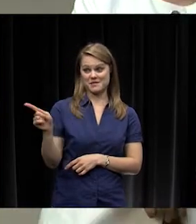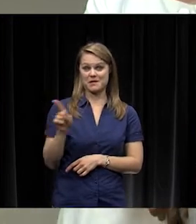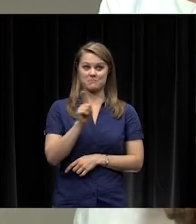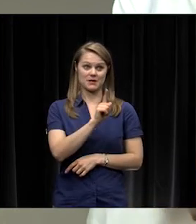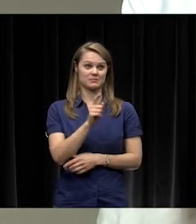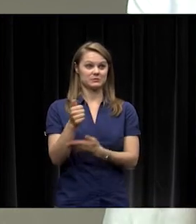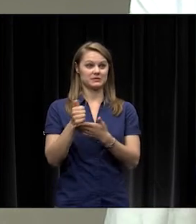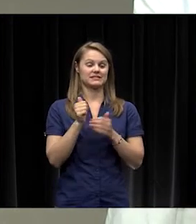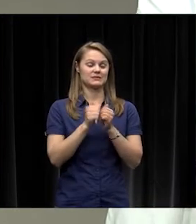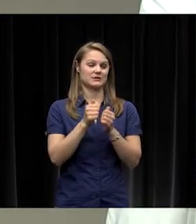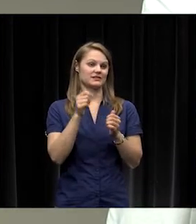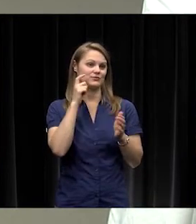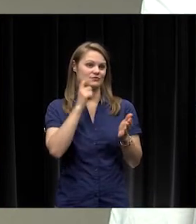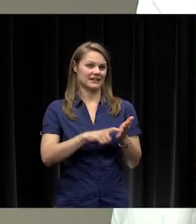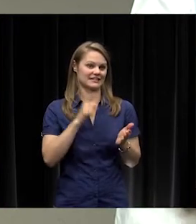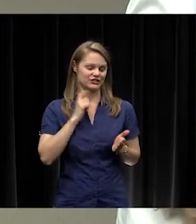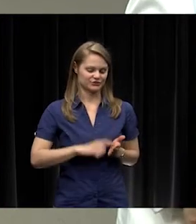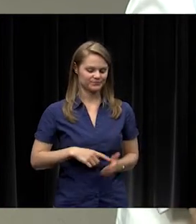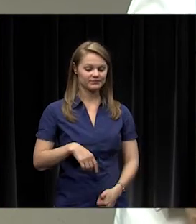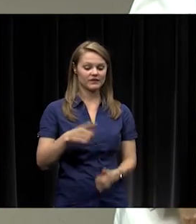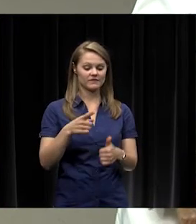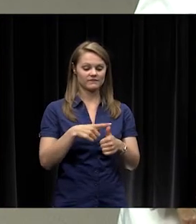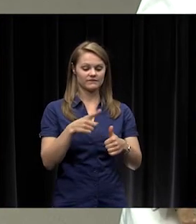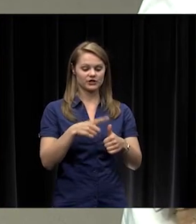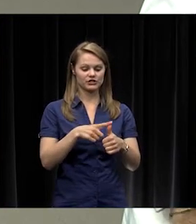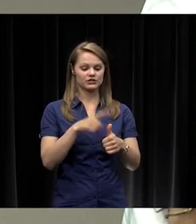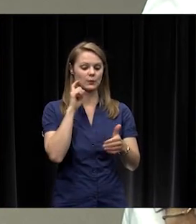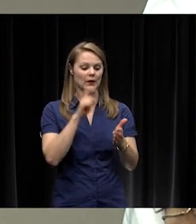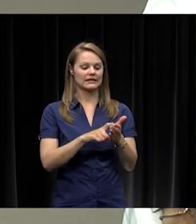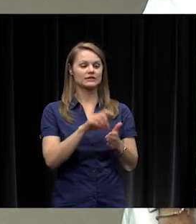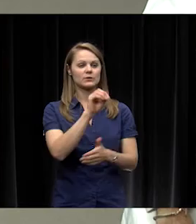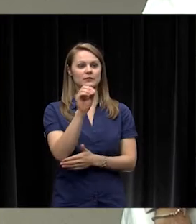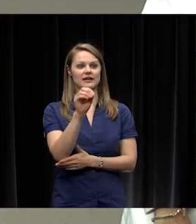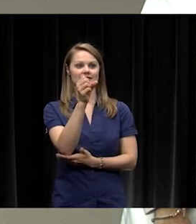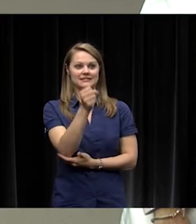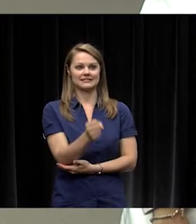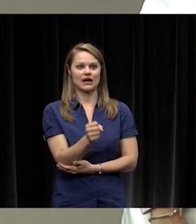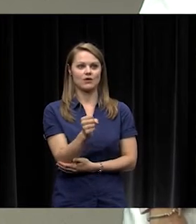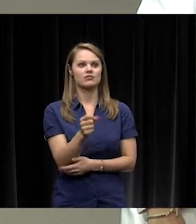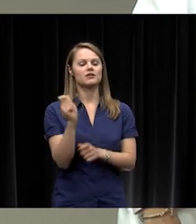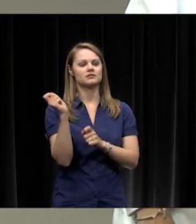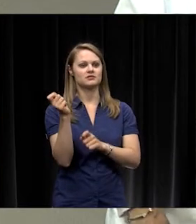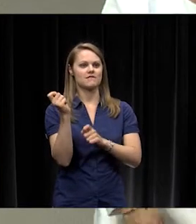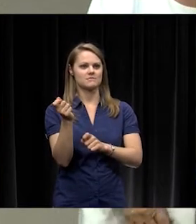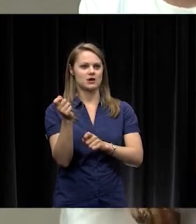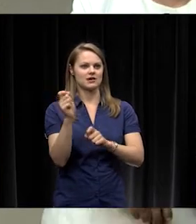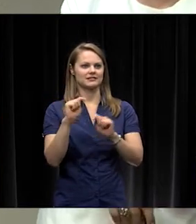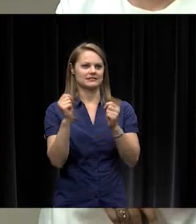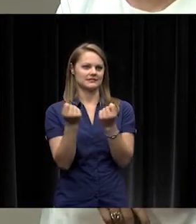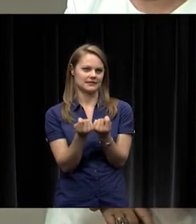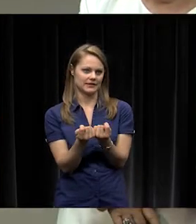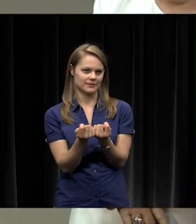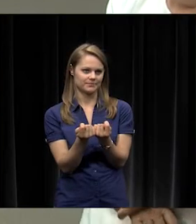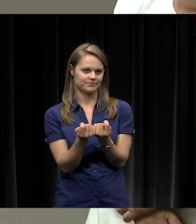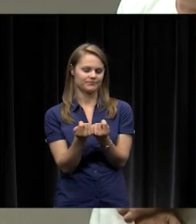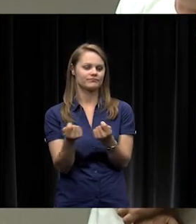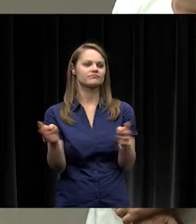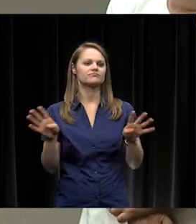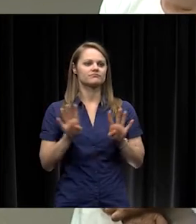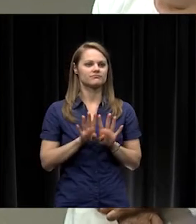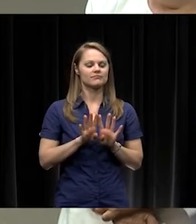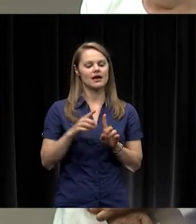recognitions. First, we are going to recognize the Olathe South softball team. If you could all come forward along with assistant